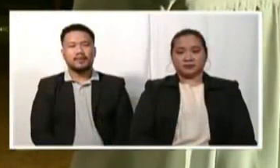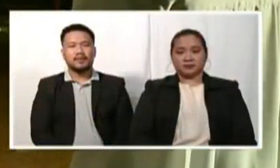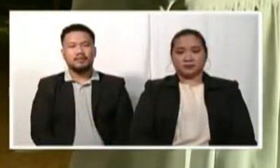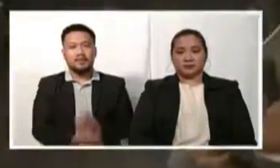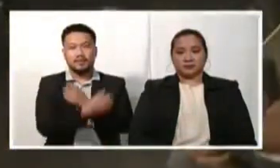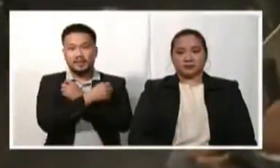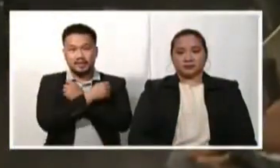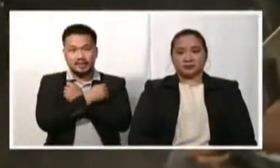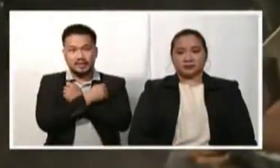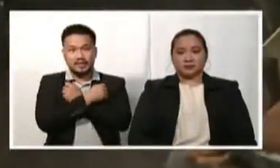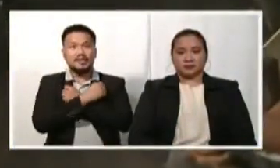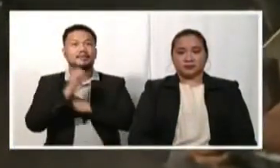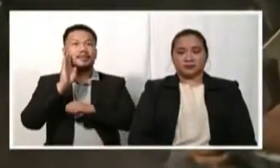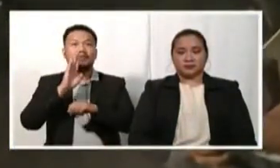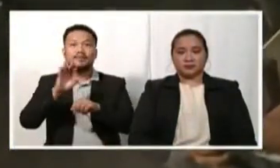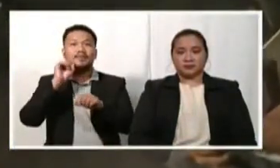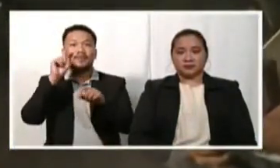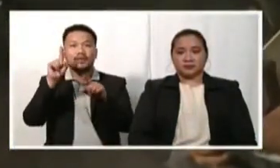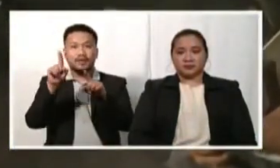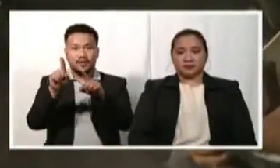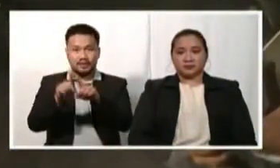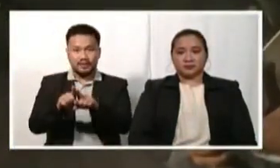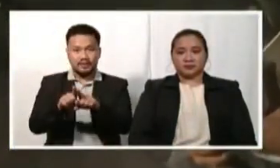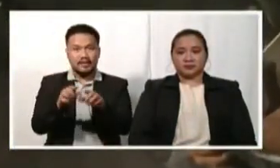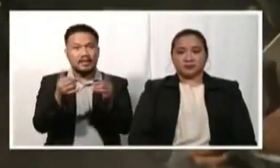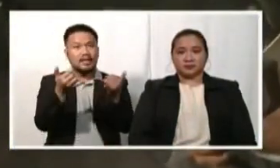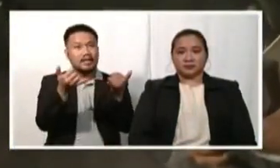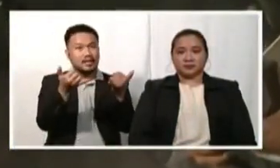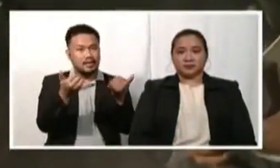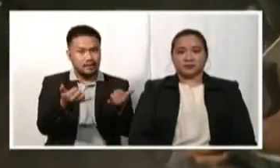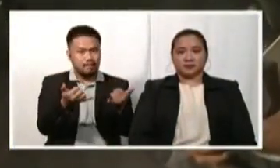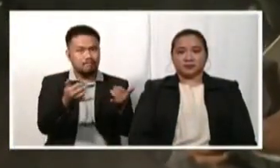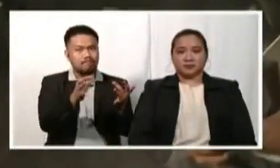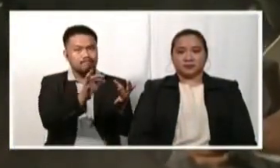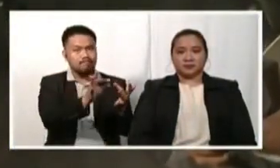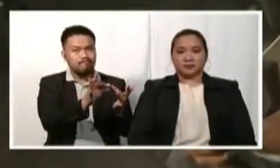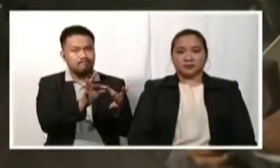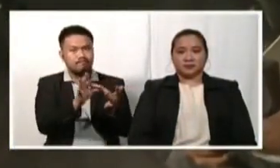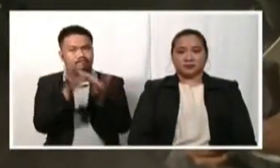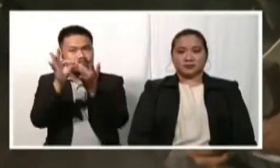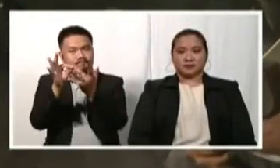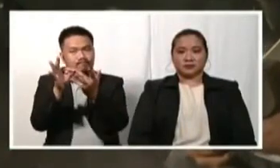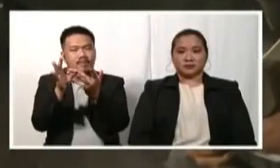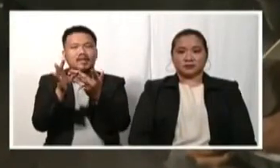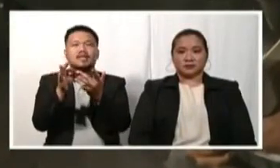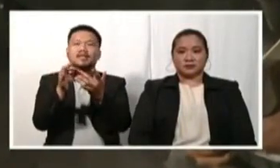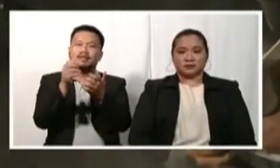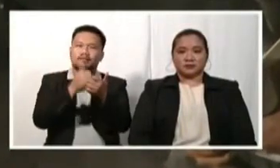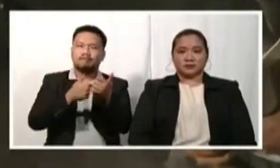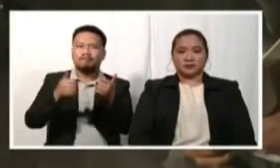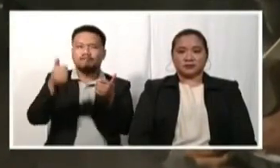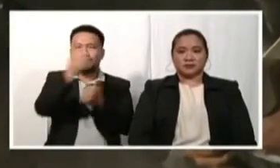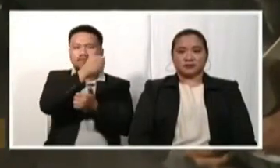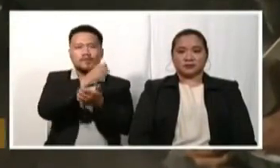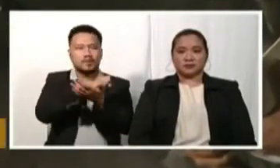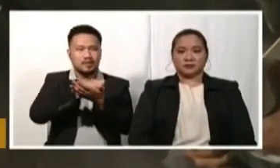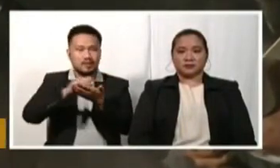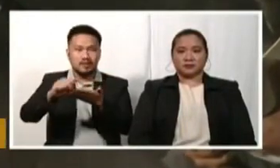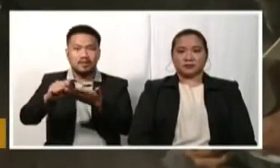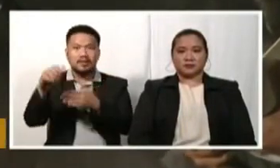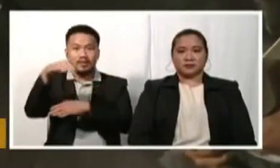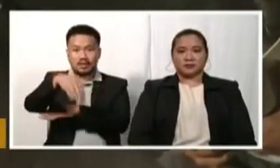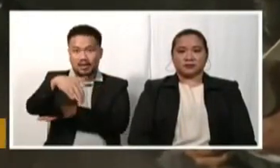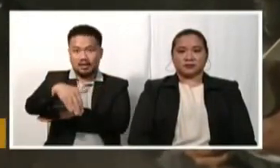brothers and sisters, on this most sacred night in which our Lord Jesus Christ passed